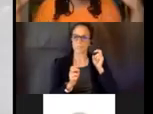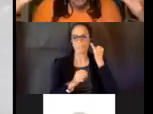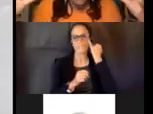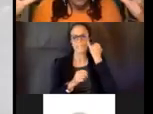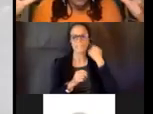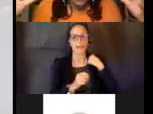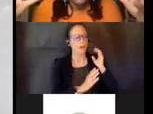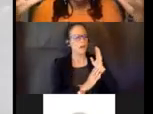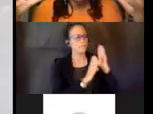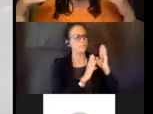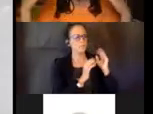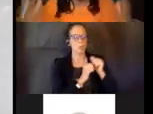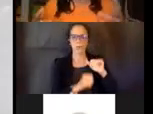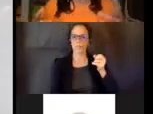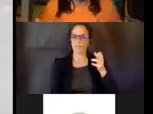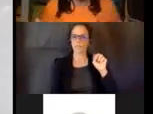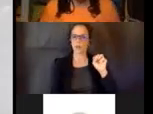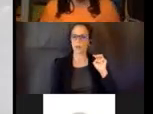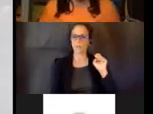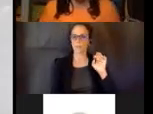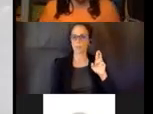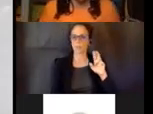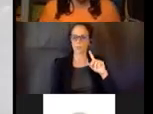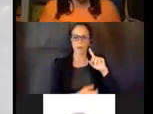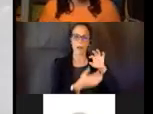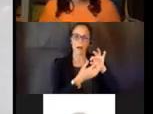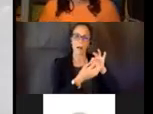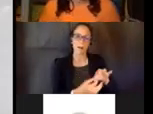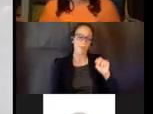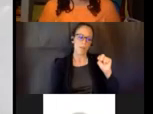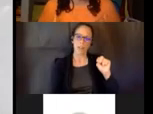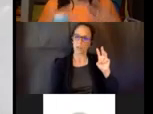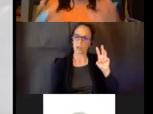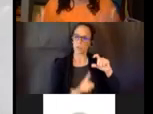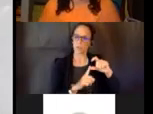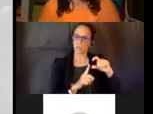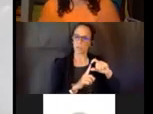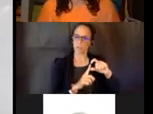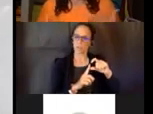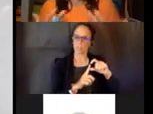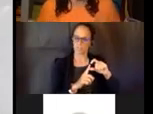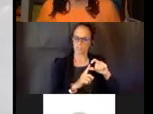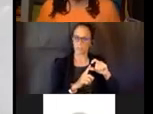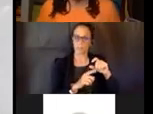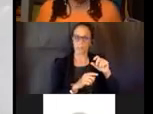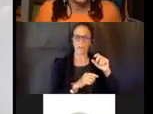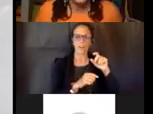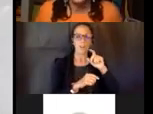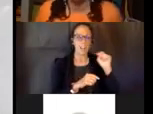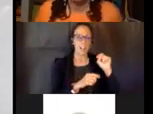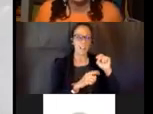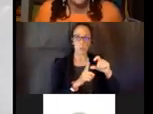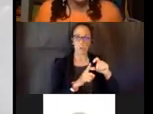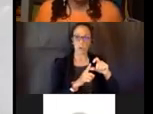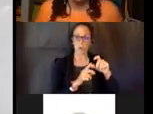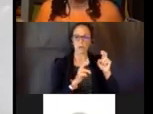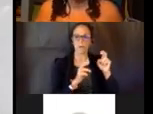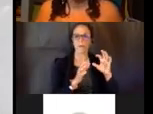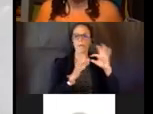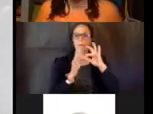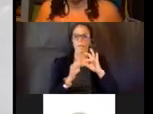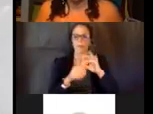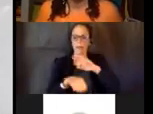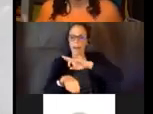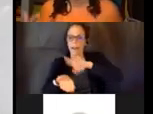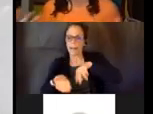there's a lot happening here. And I was in part motivated a few years ago because somebody put me on a panel and we all had to answer the question of whether or not John Muir